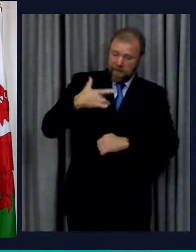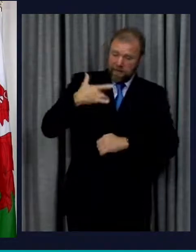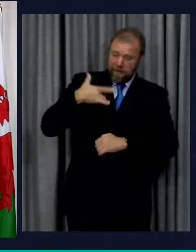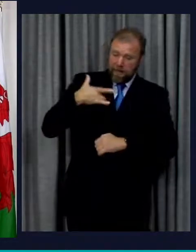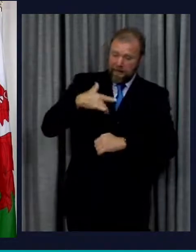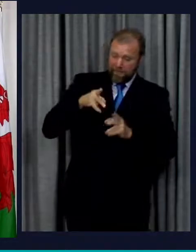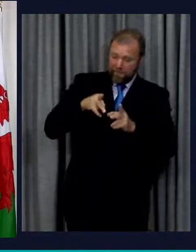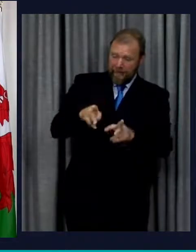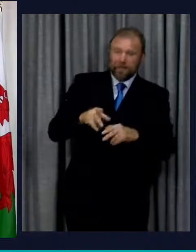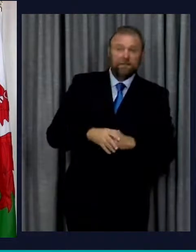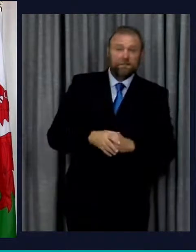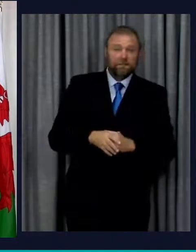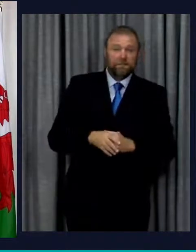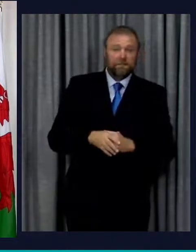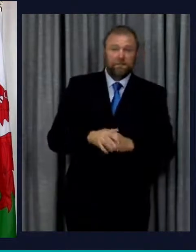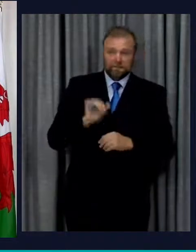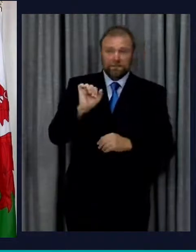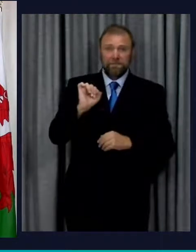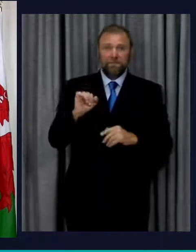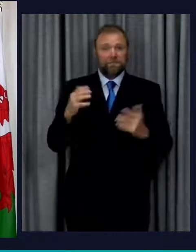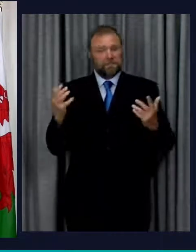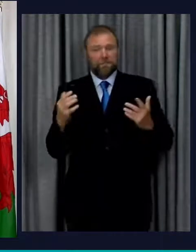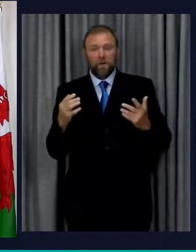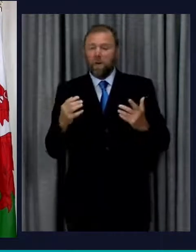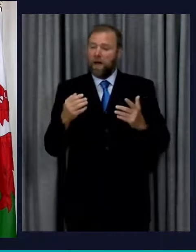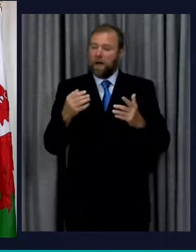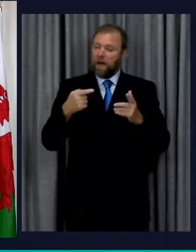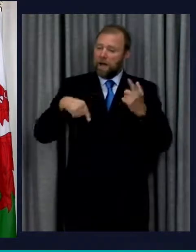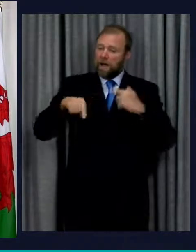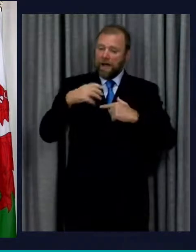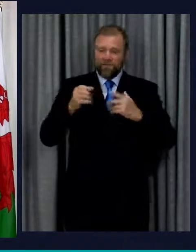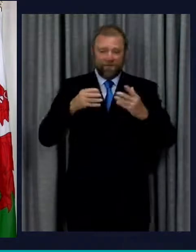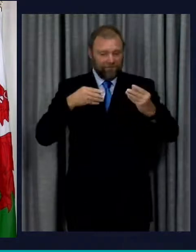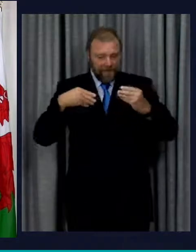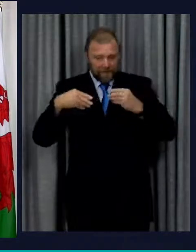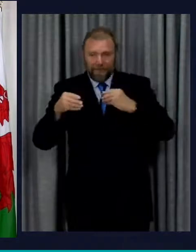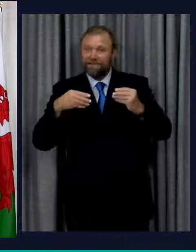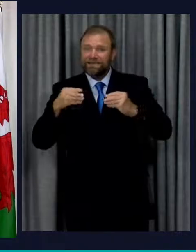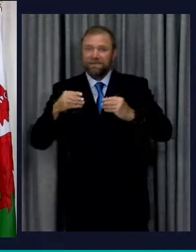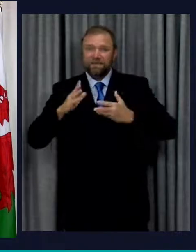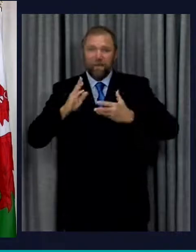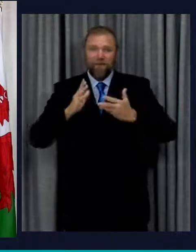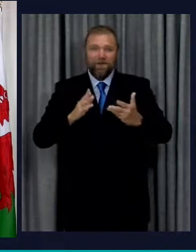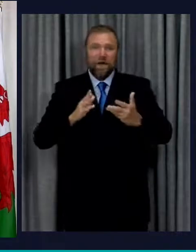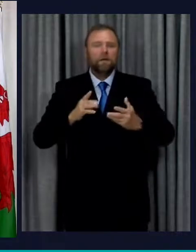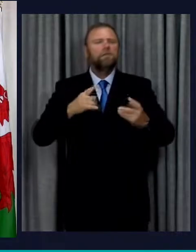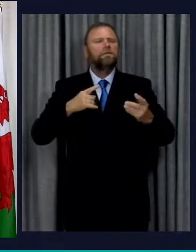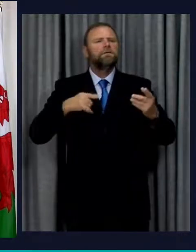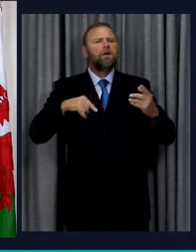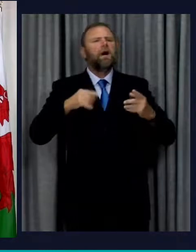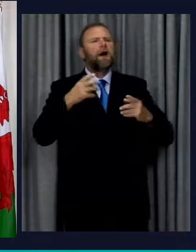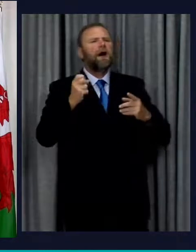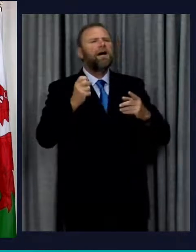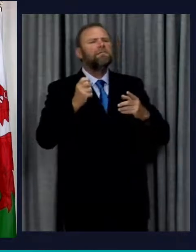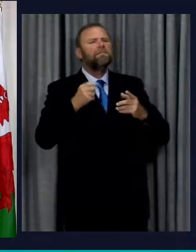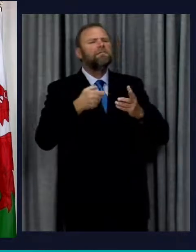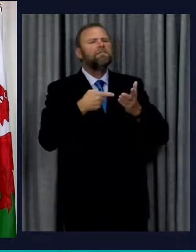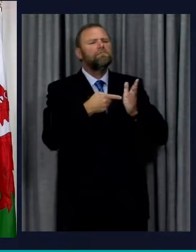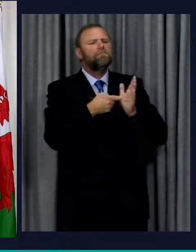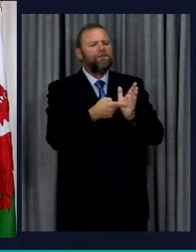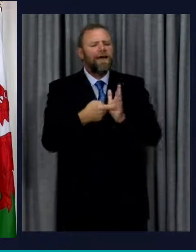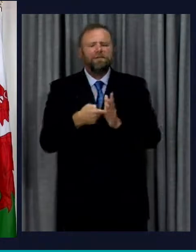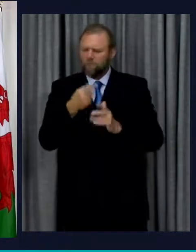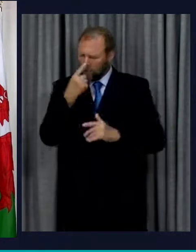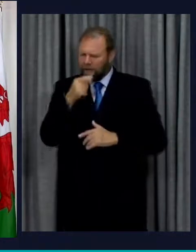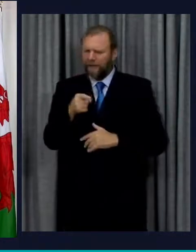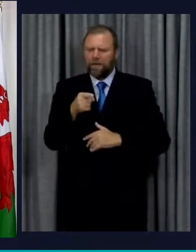patterns. So that's part of the challenge, the flexibility and the offer. And there are many providers who actually manage to do that in a way where distance learning means